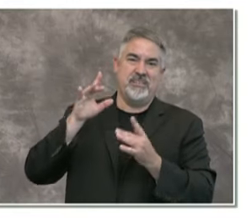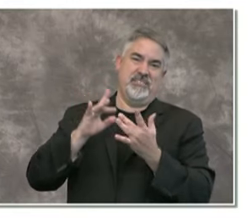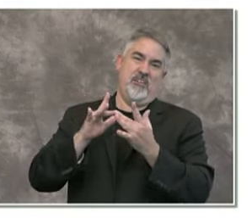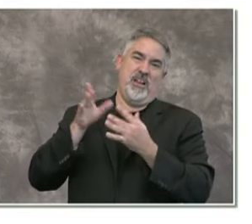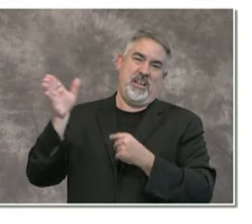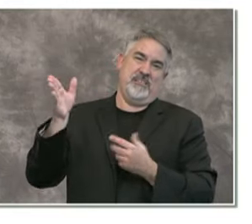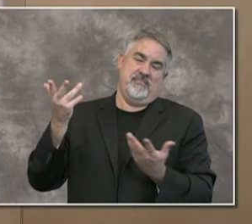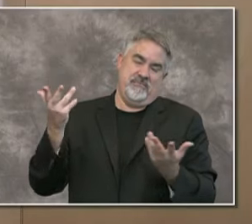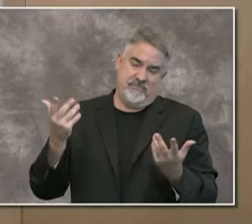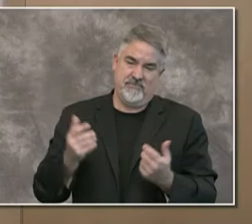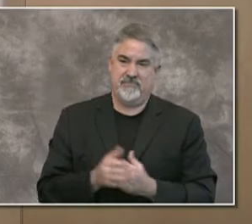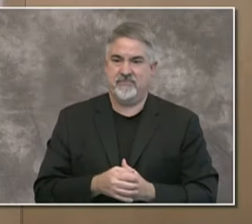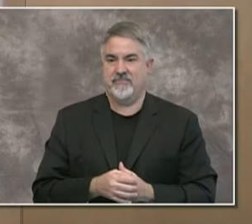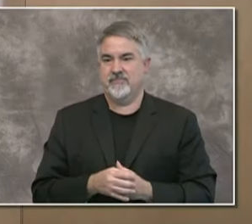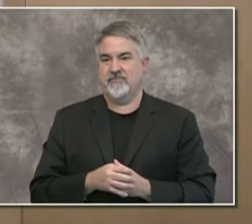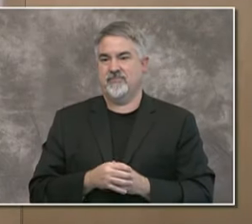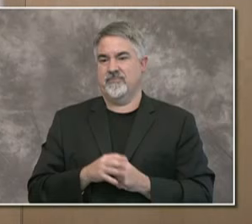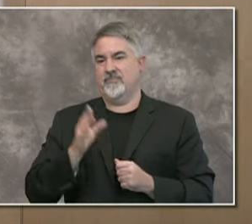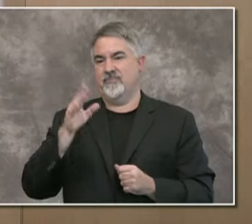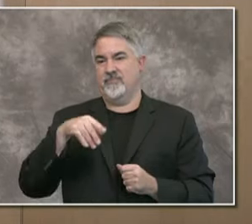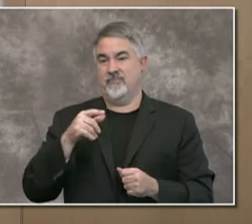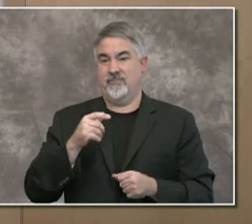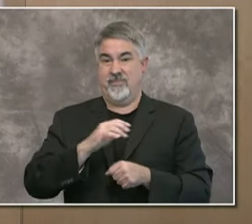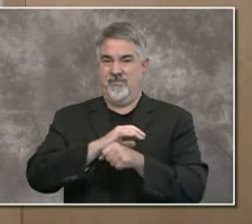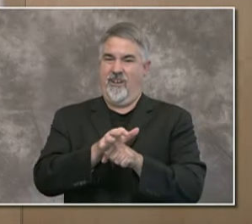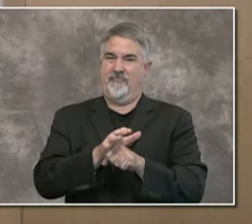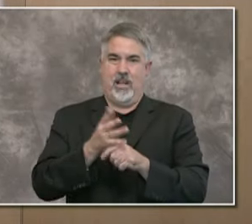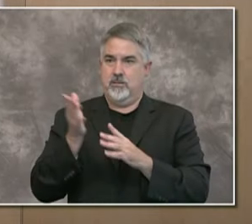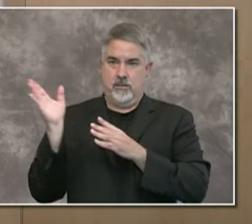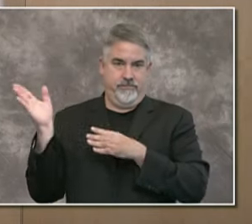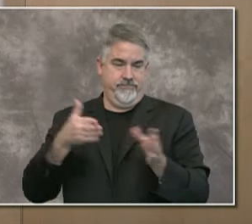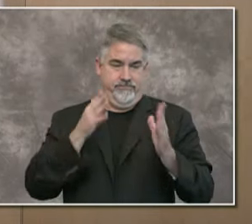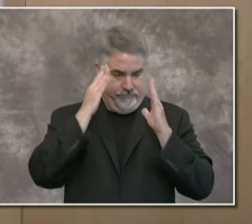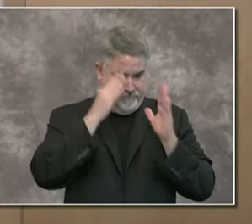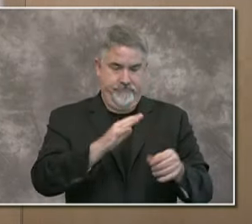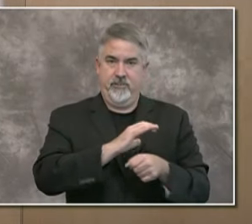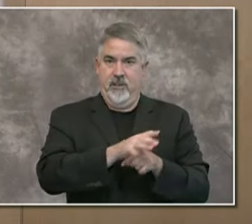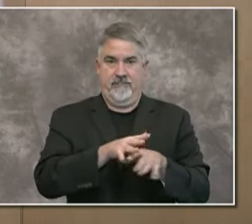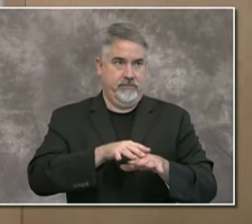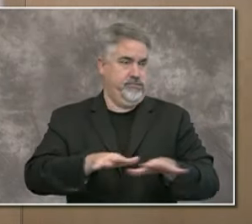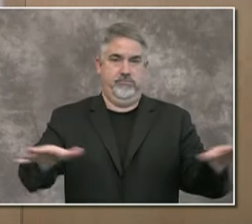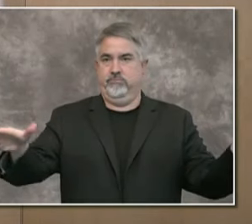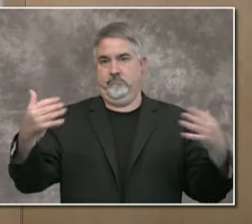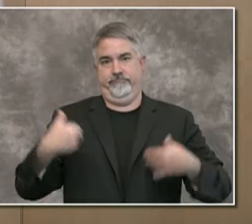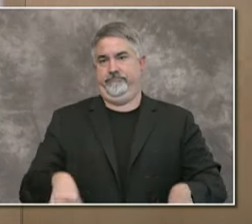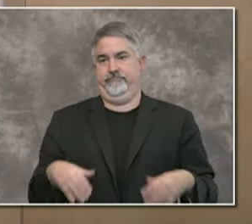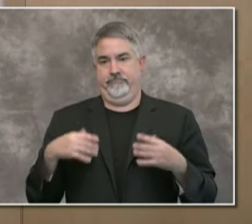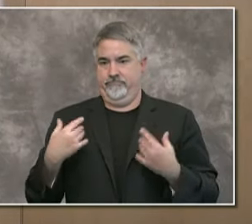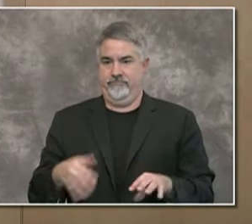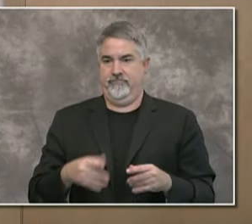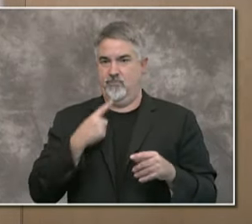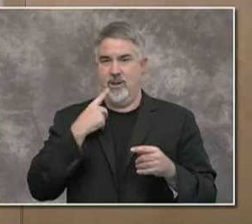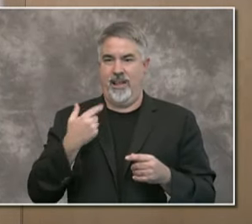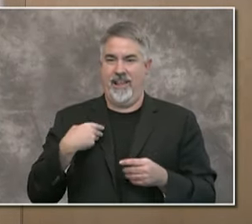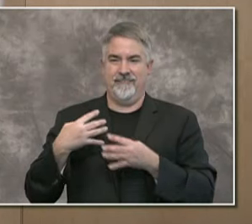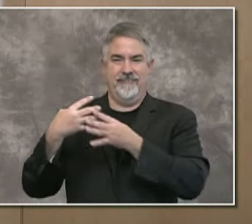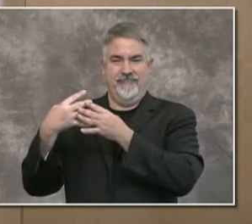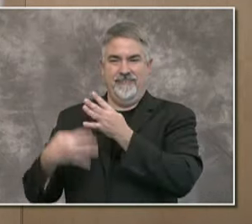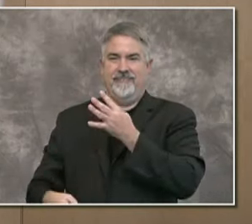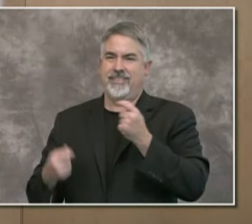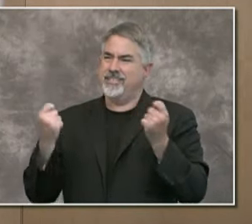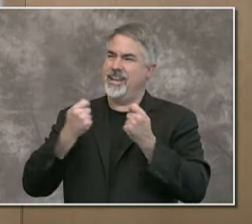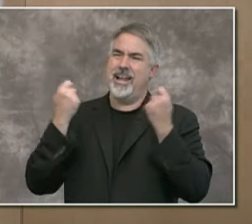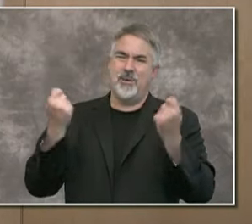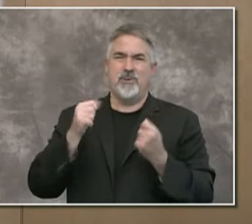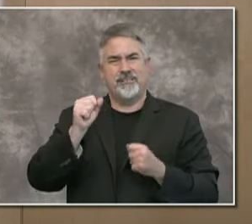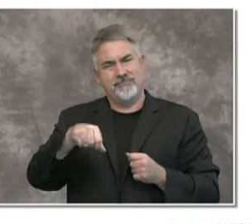mind is on COVID-19, there is still a lot of ways that we can celebrate National Public Health Week while keeping our